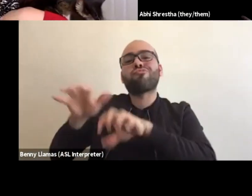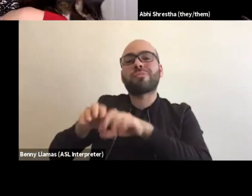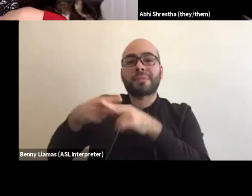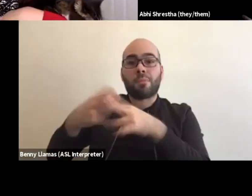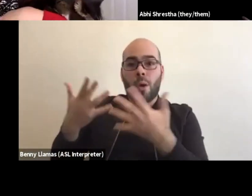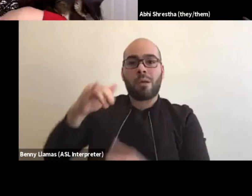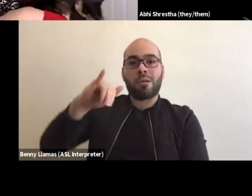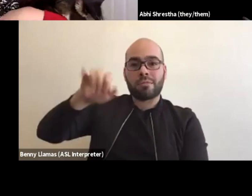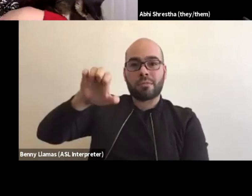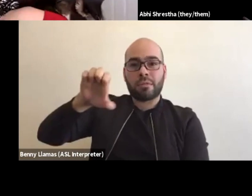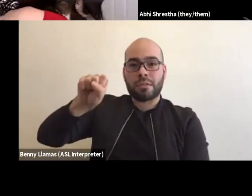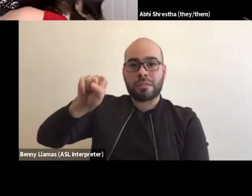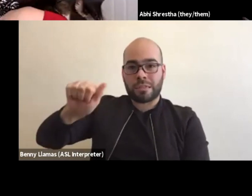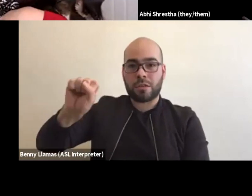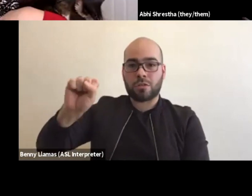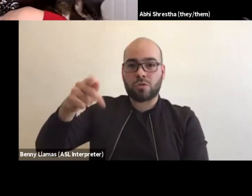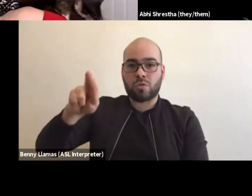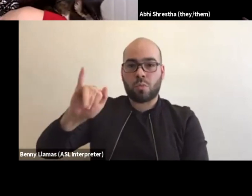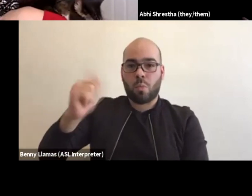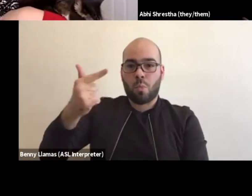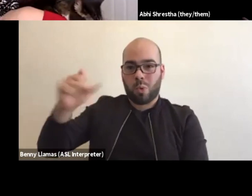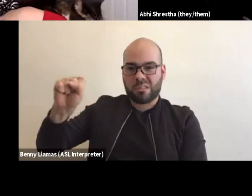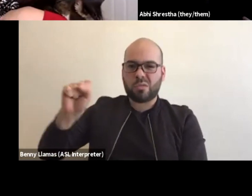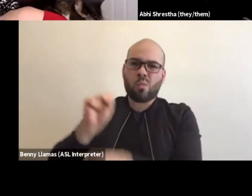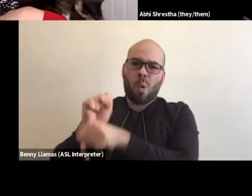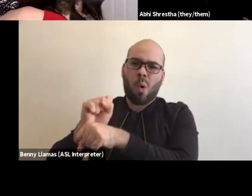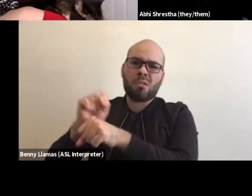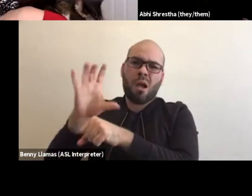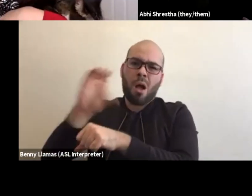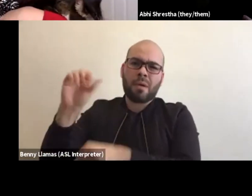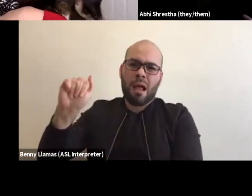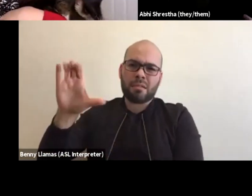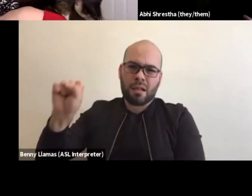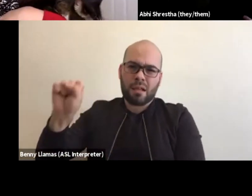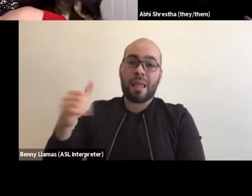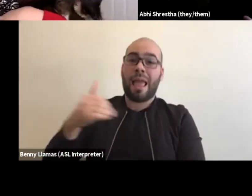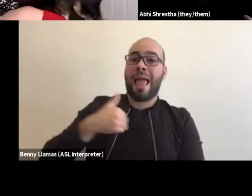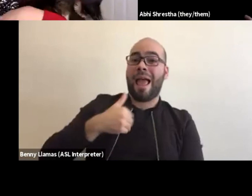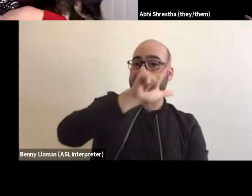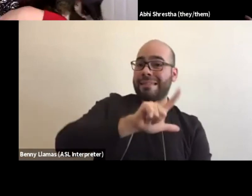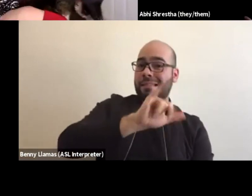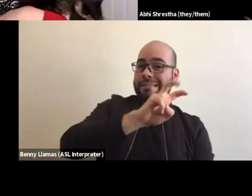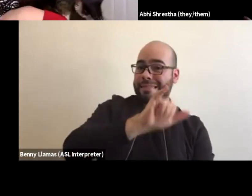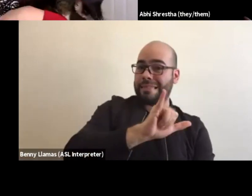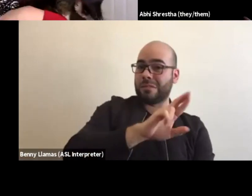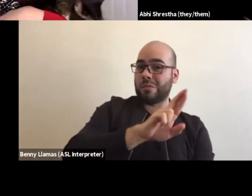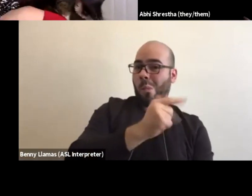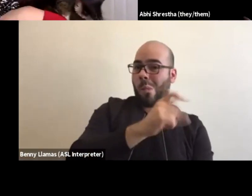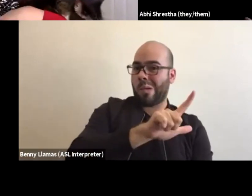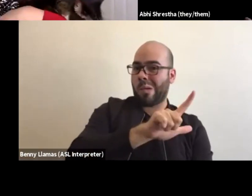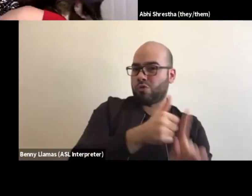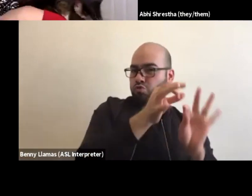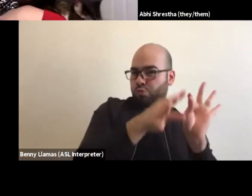Alternative Communication Services, as well as Lizzie Rangel and Benny Yamas from Faith Interpreting Services,